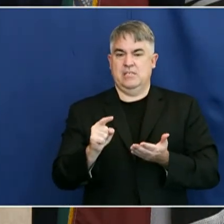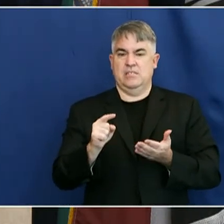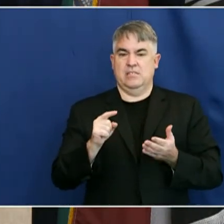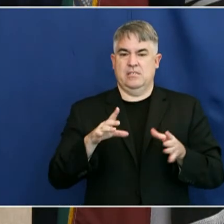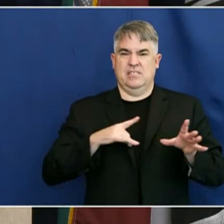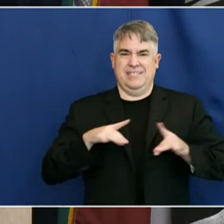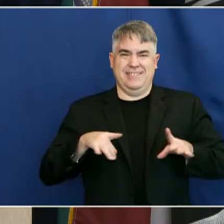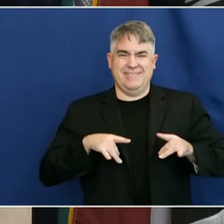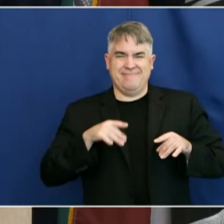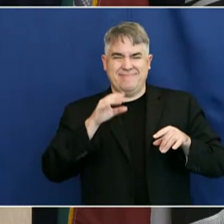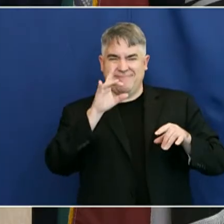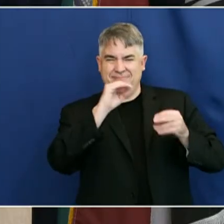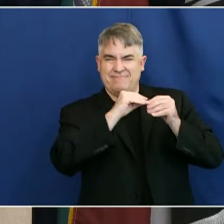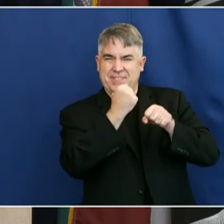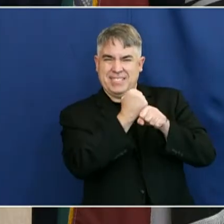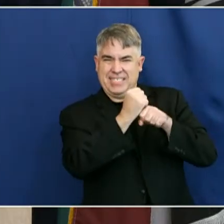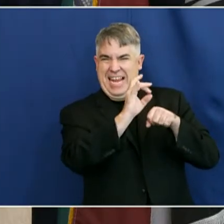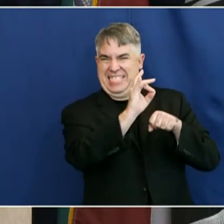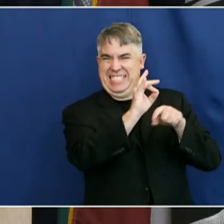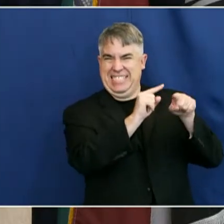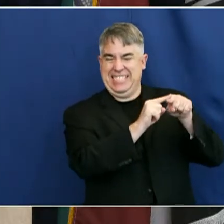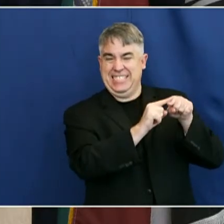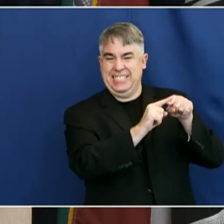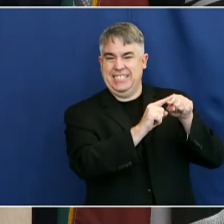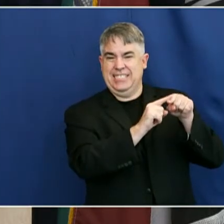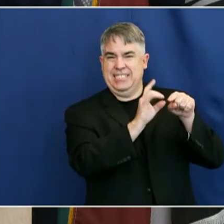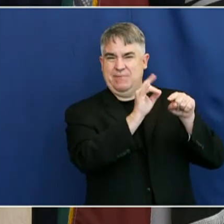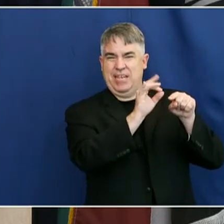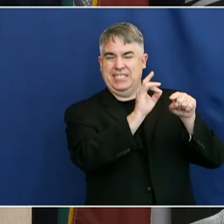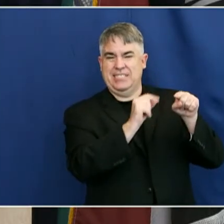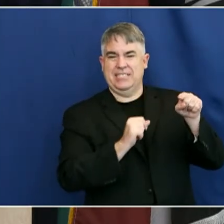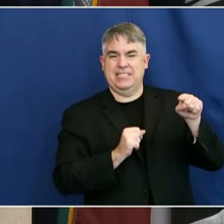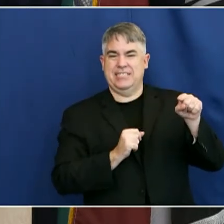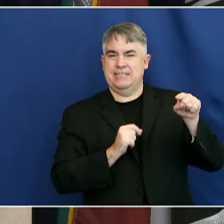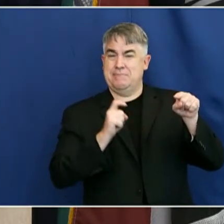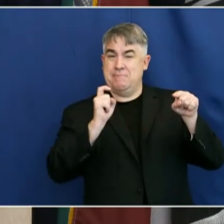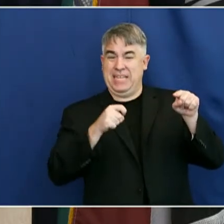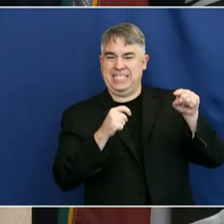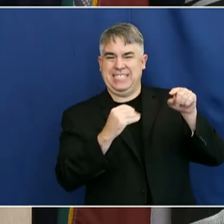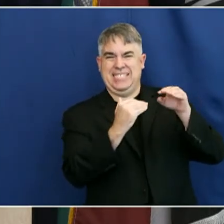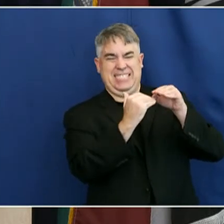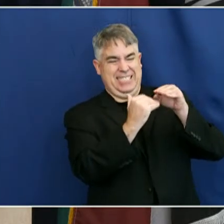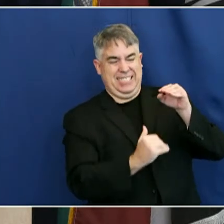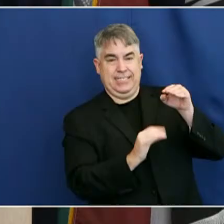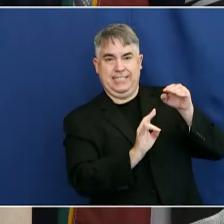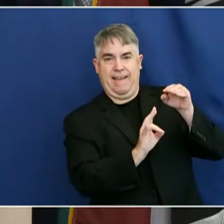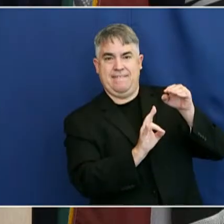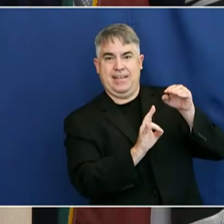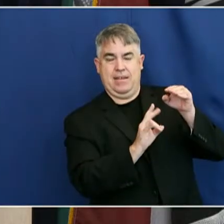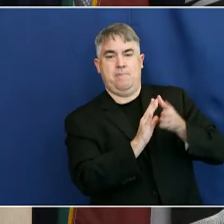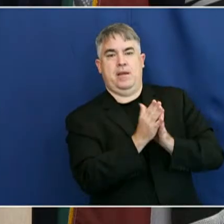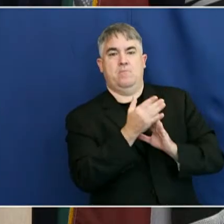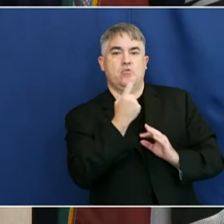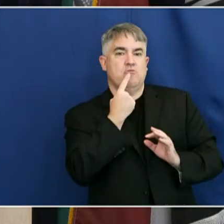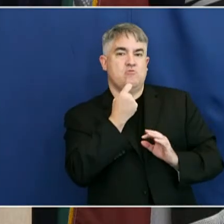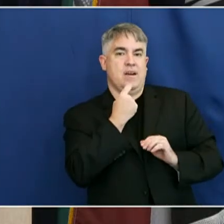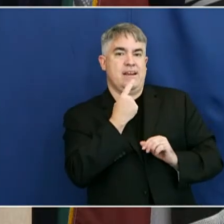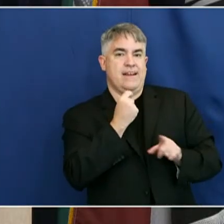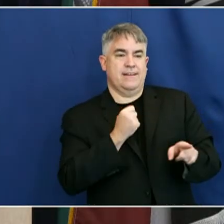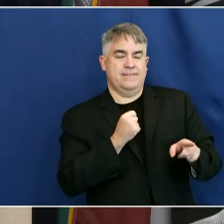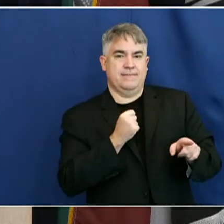is above the number that is traditionally needed to descend into the red tier, there are 2 paths for us to achieve the red